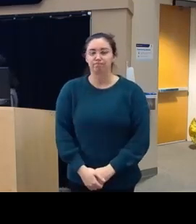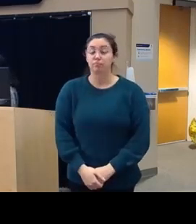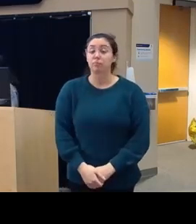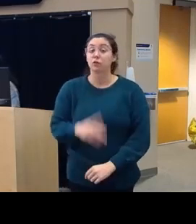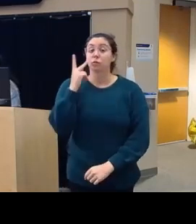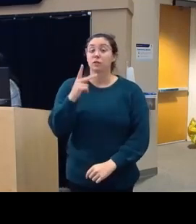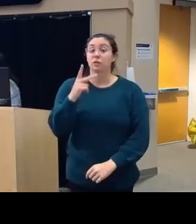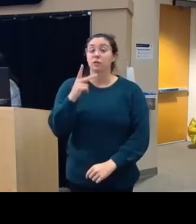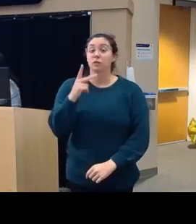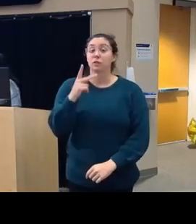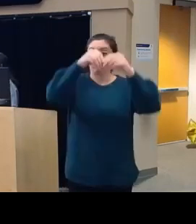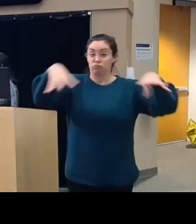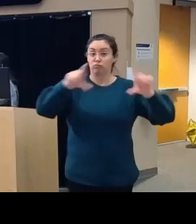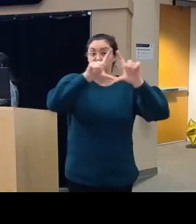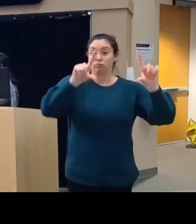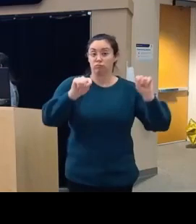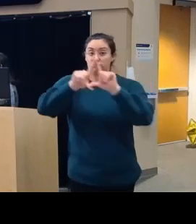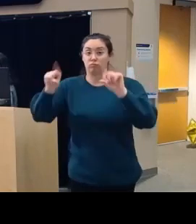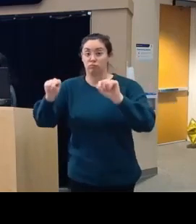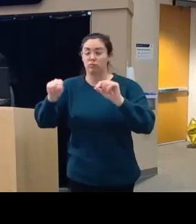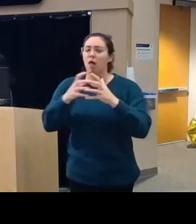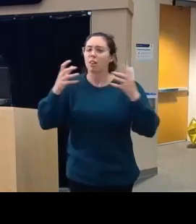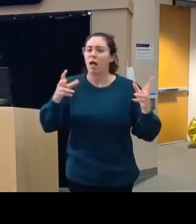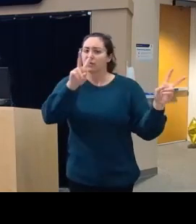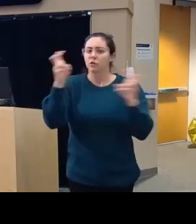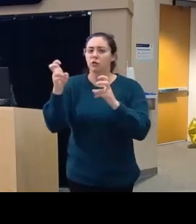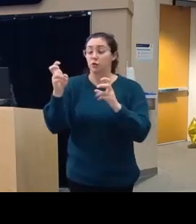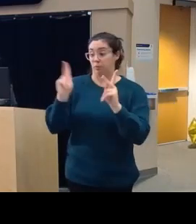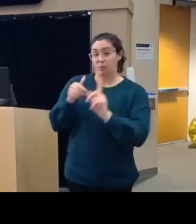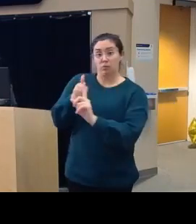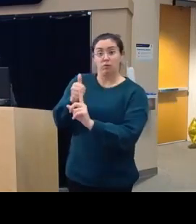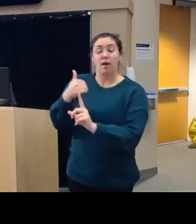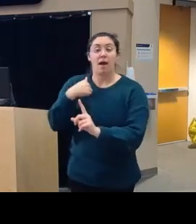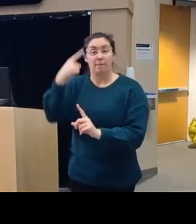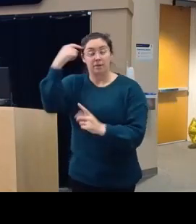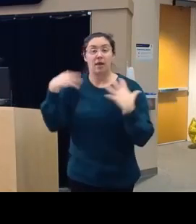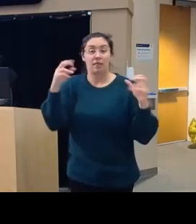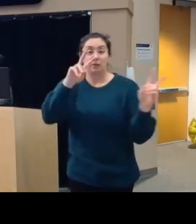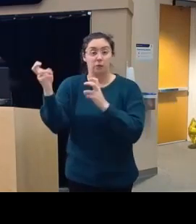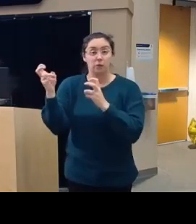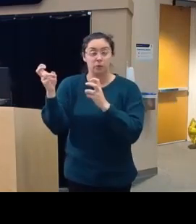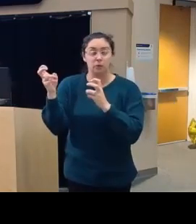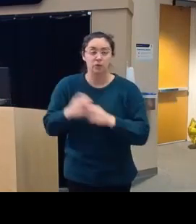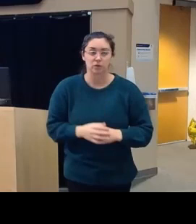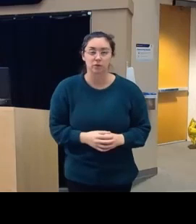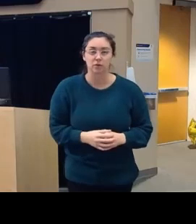here, many of the issues that people living with serious mental illness have, such